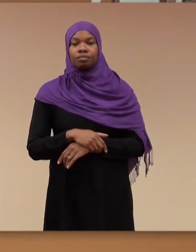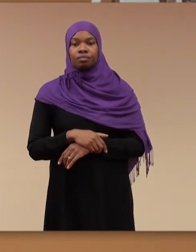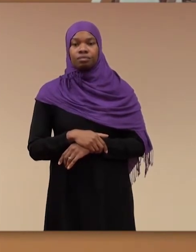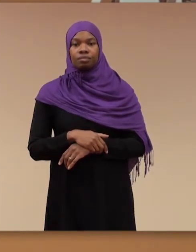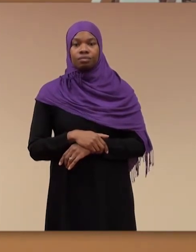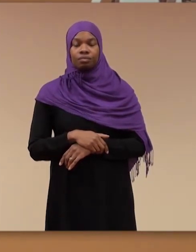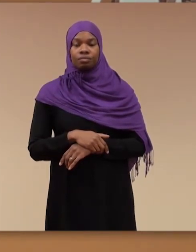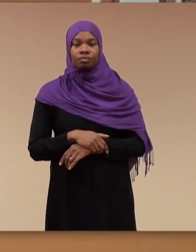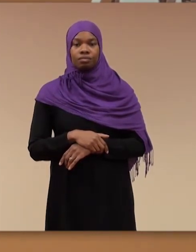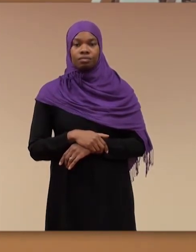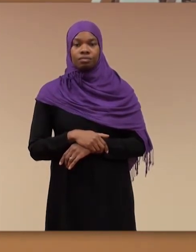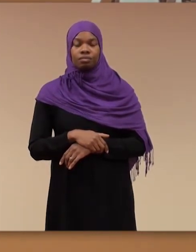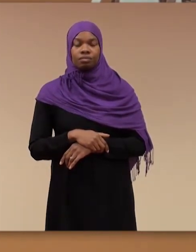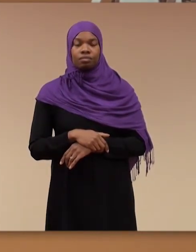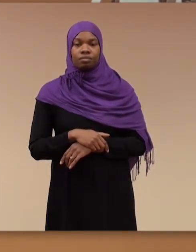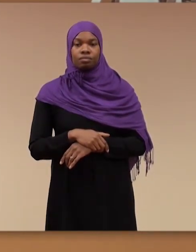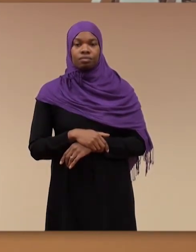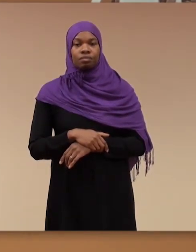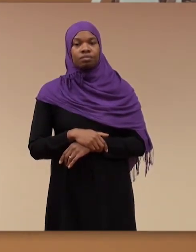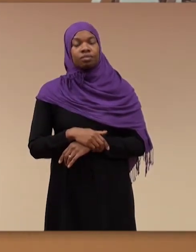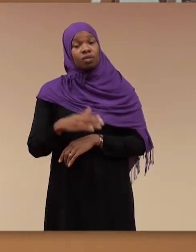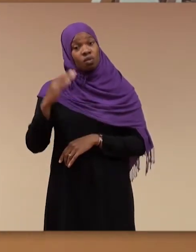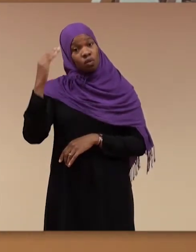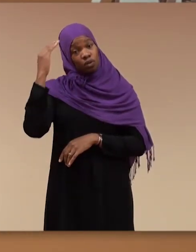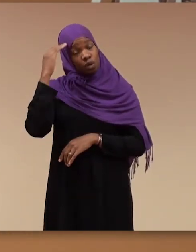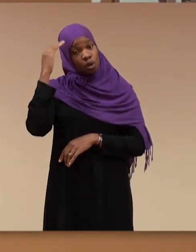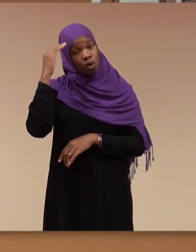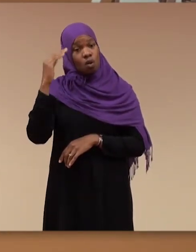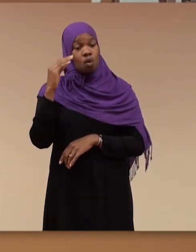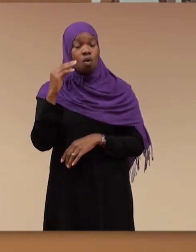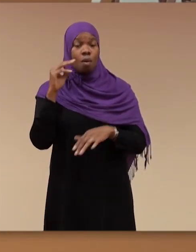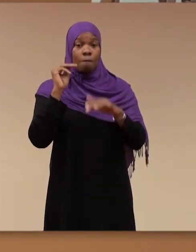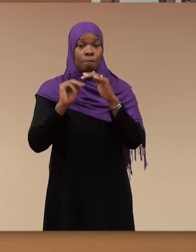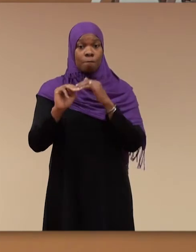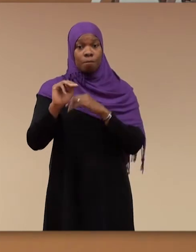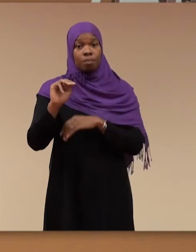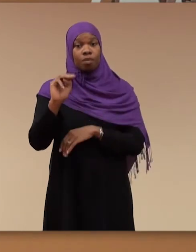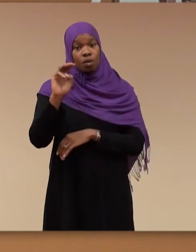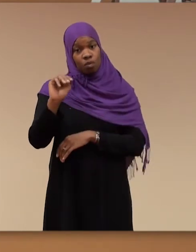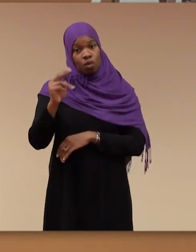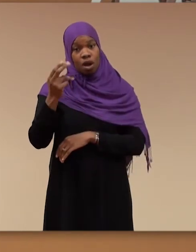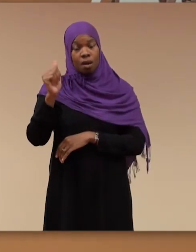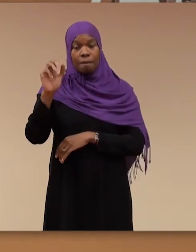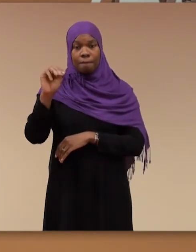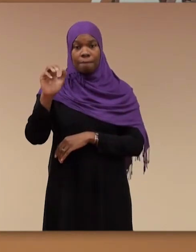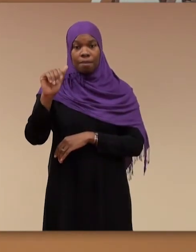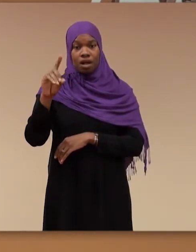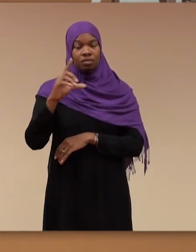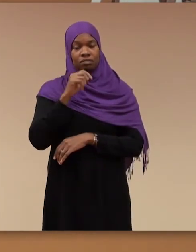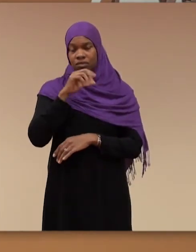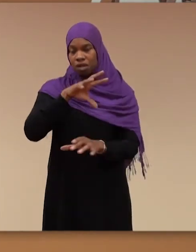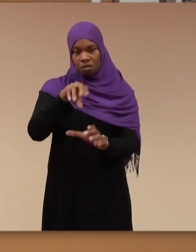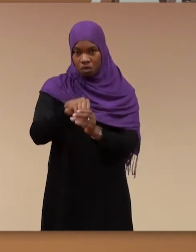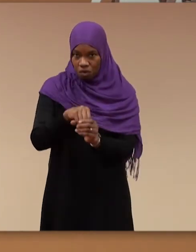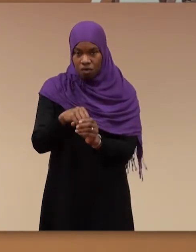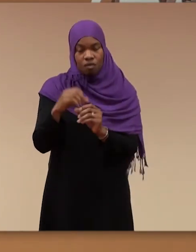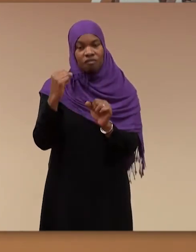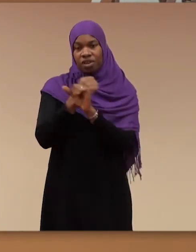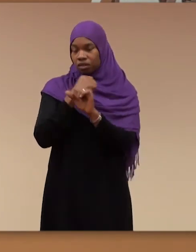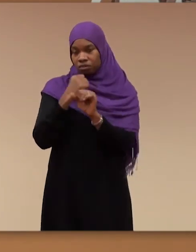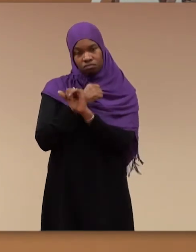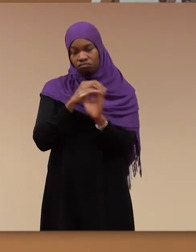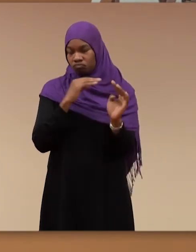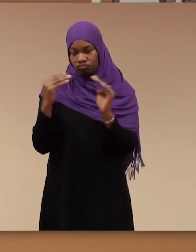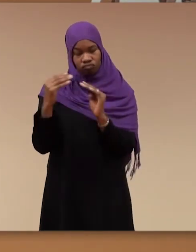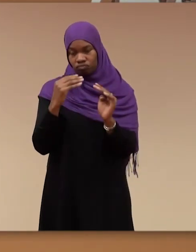sacrilegious war. And we know that Muhammad sallallahu alaihi wasallam did not participate in any of the fighting. He